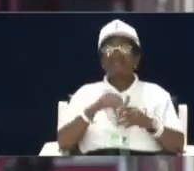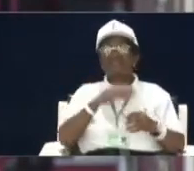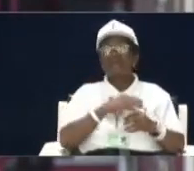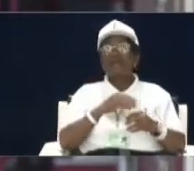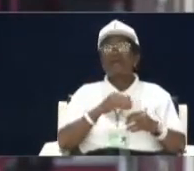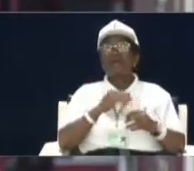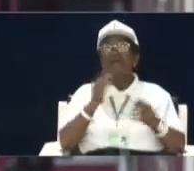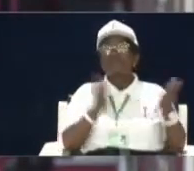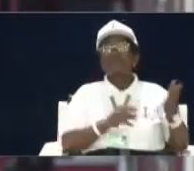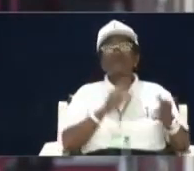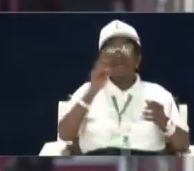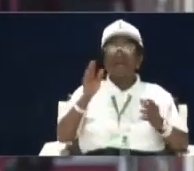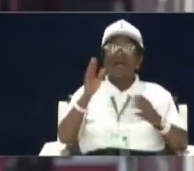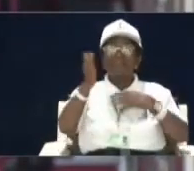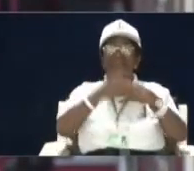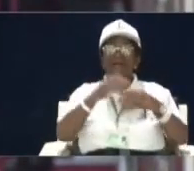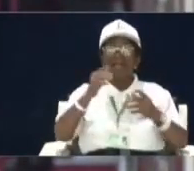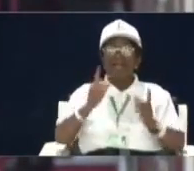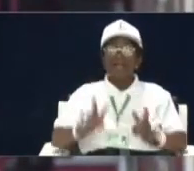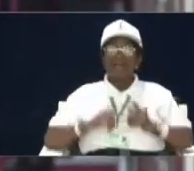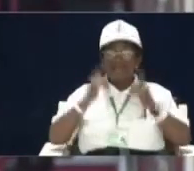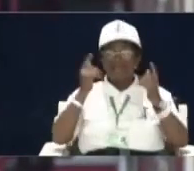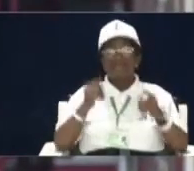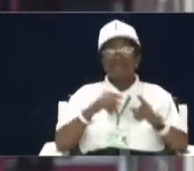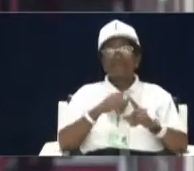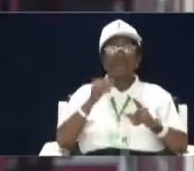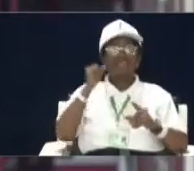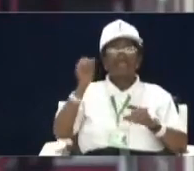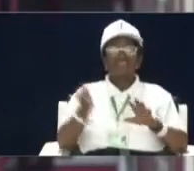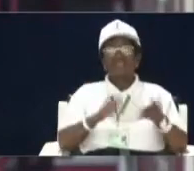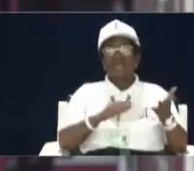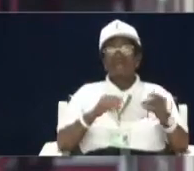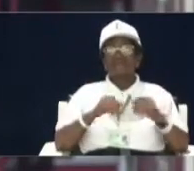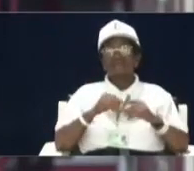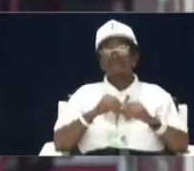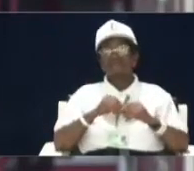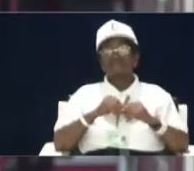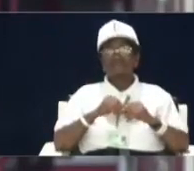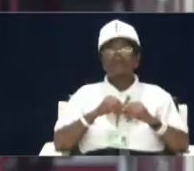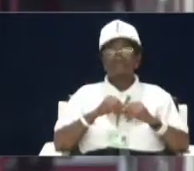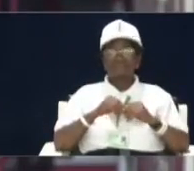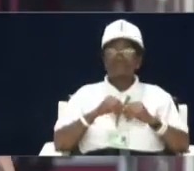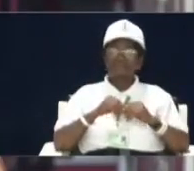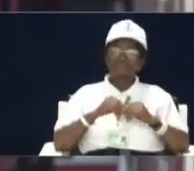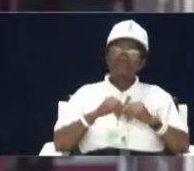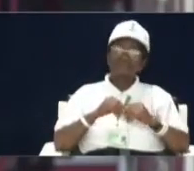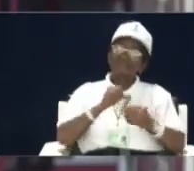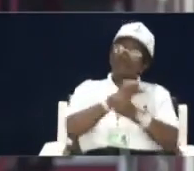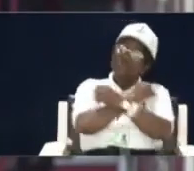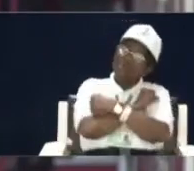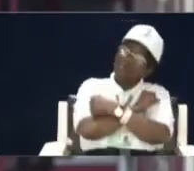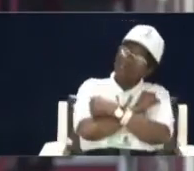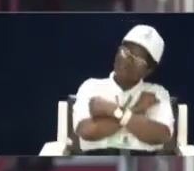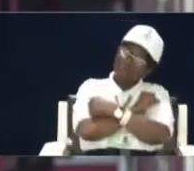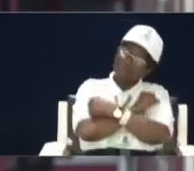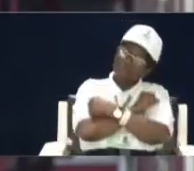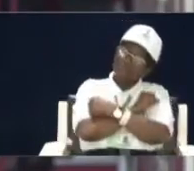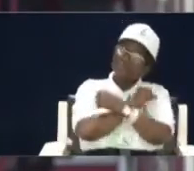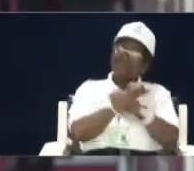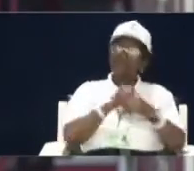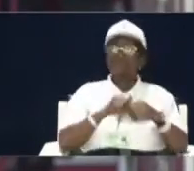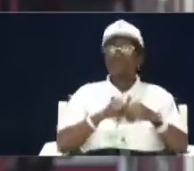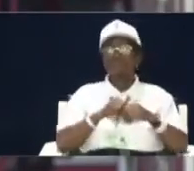brought her back alive. Love.